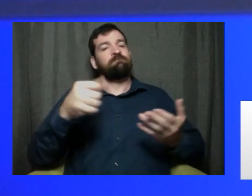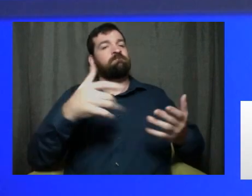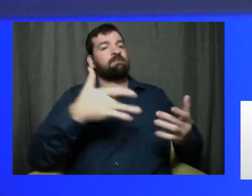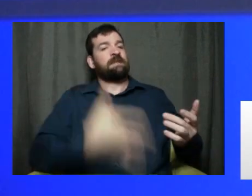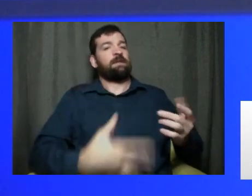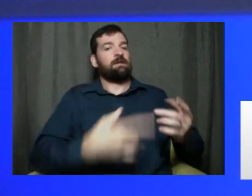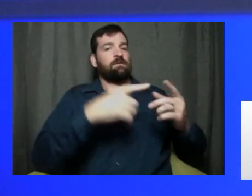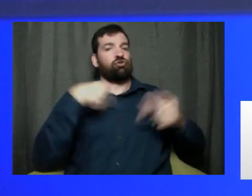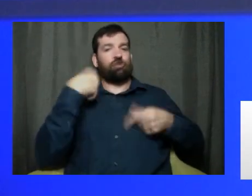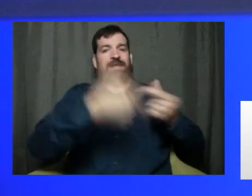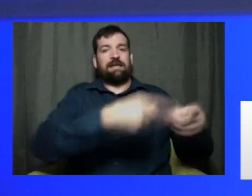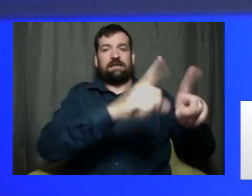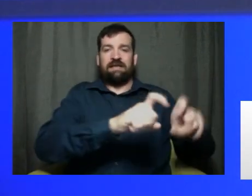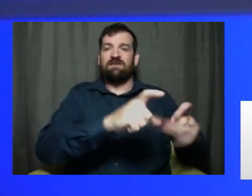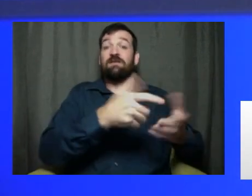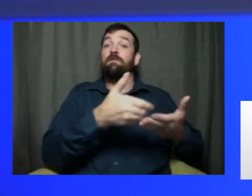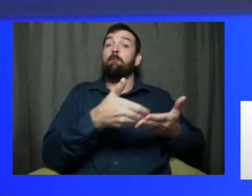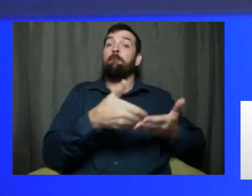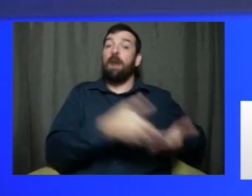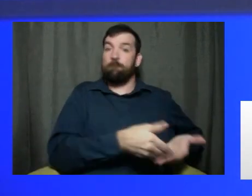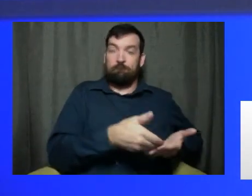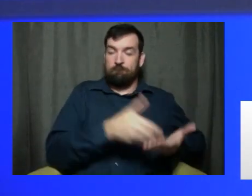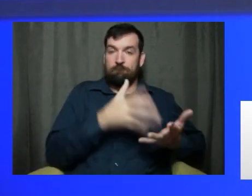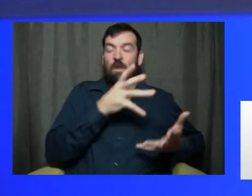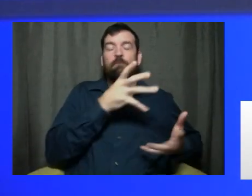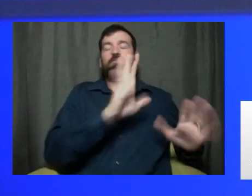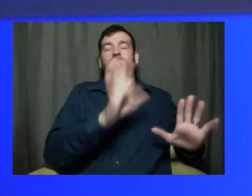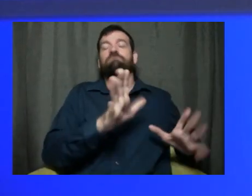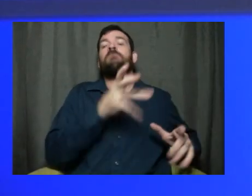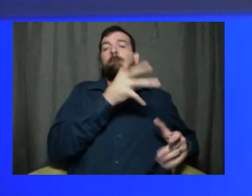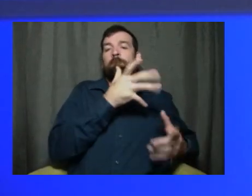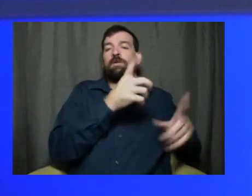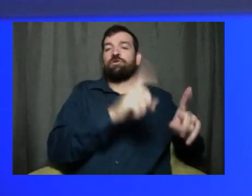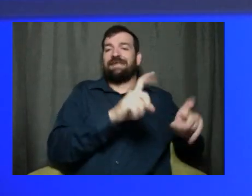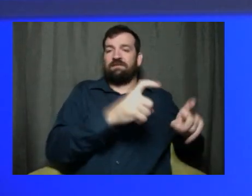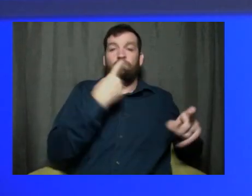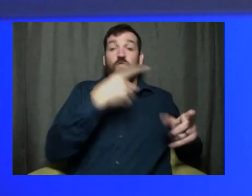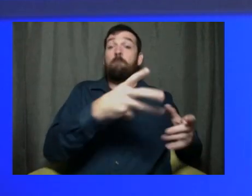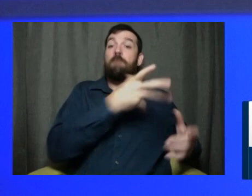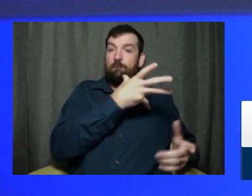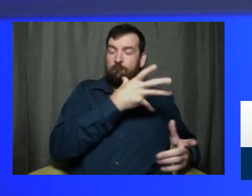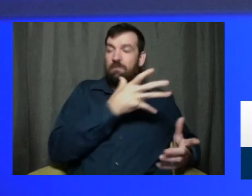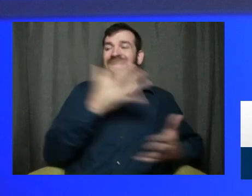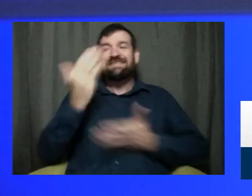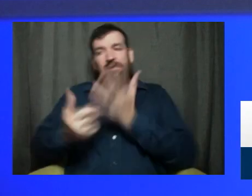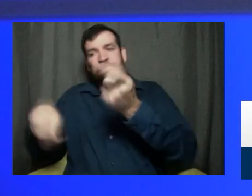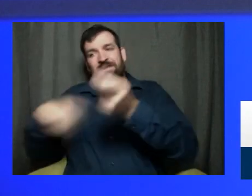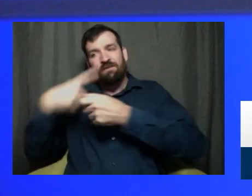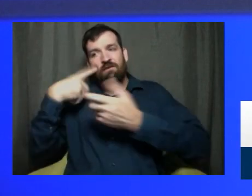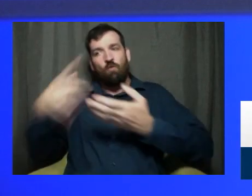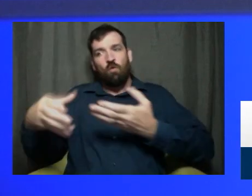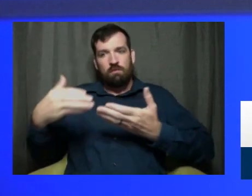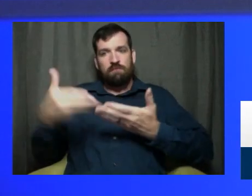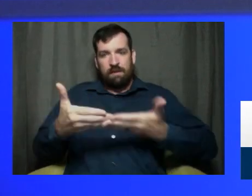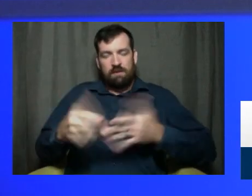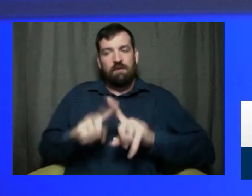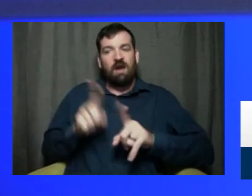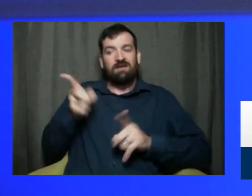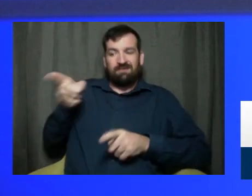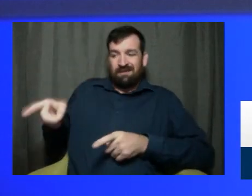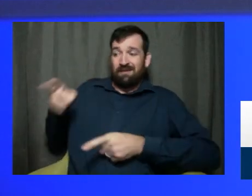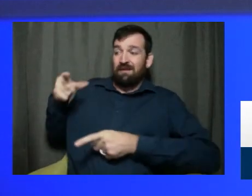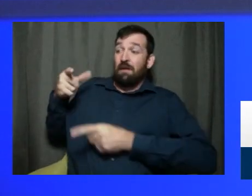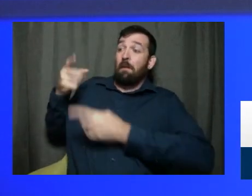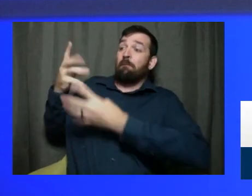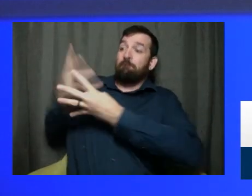mom. Sometimes the moms may end up doing more tests that are specific to the baby, but the newborn screening is for the baby and takes into account obviously